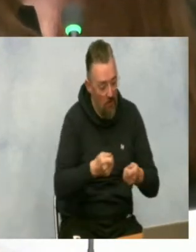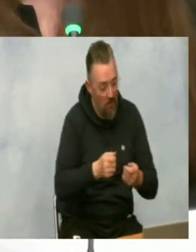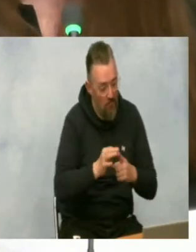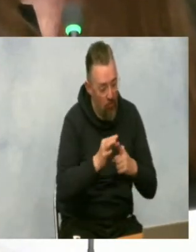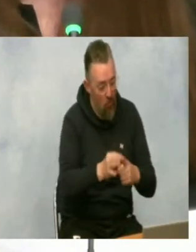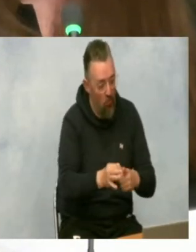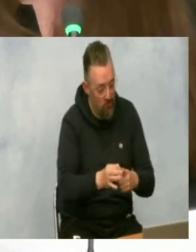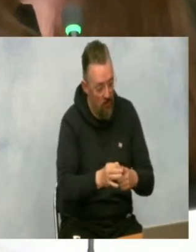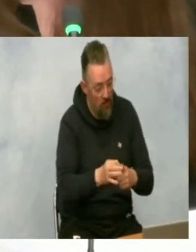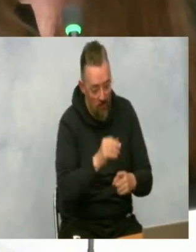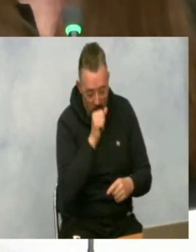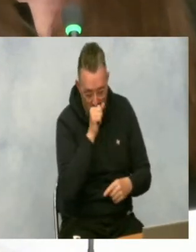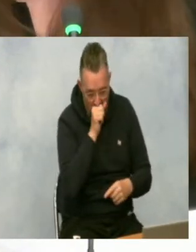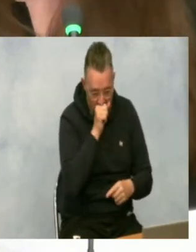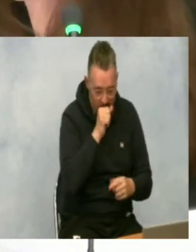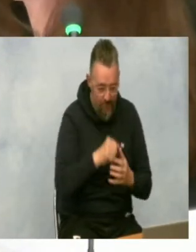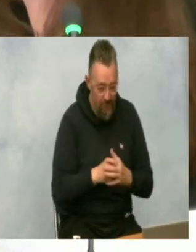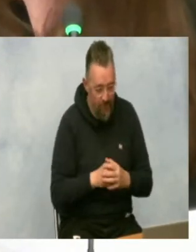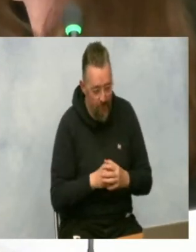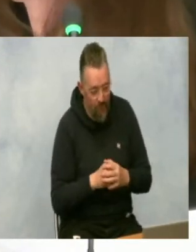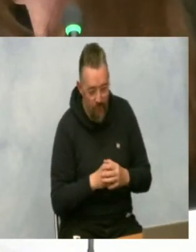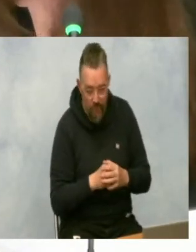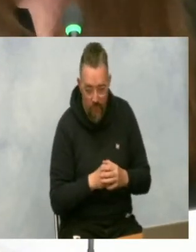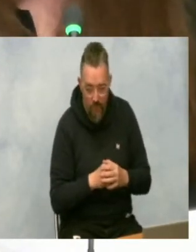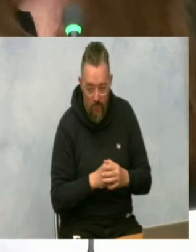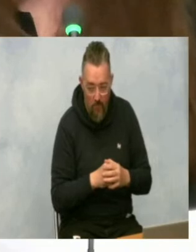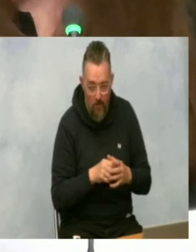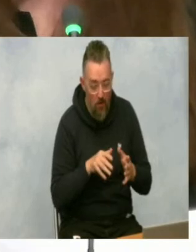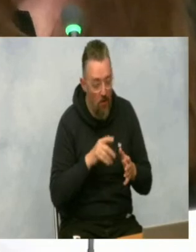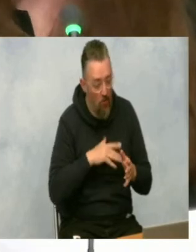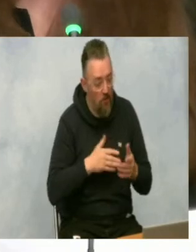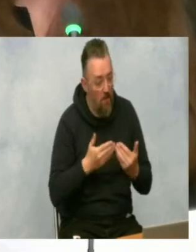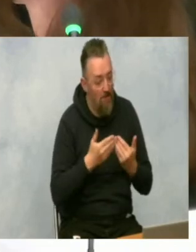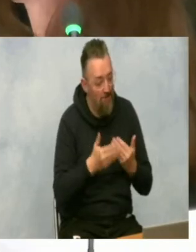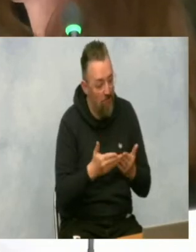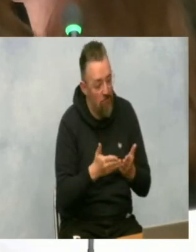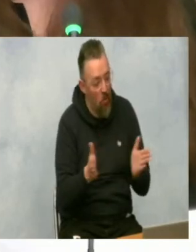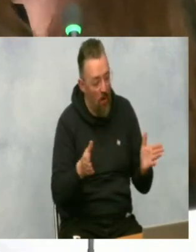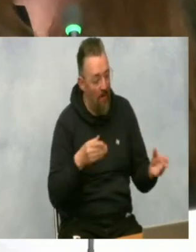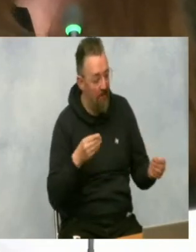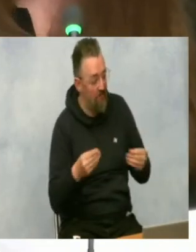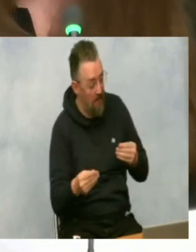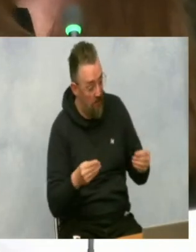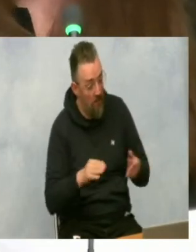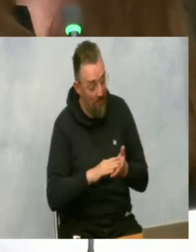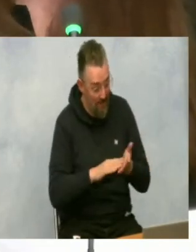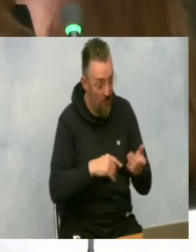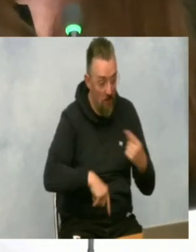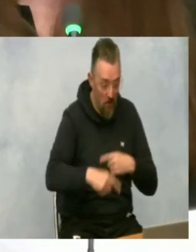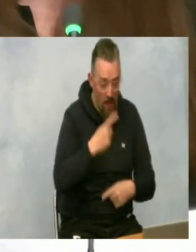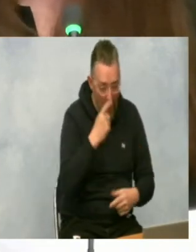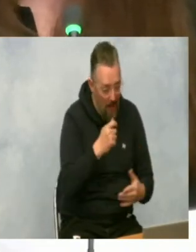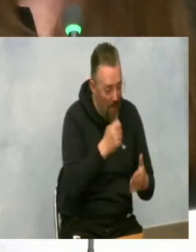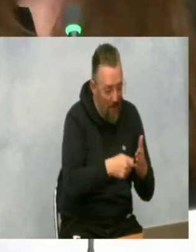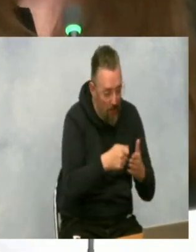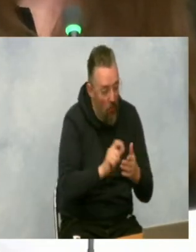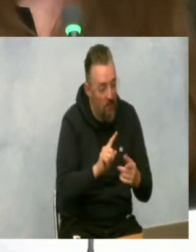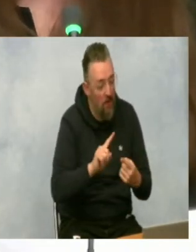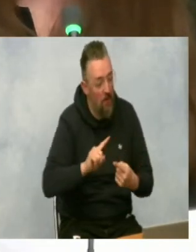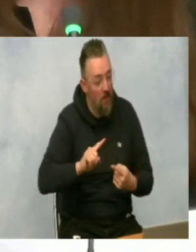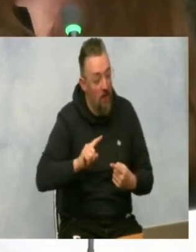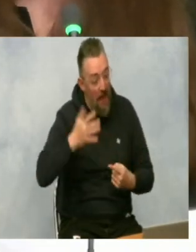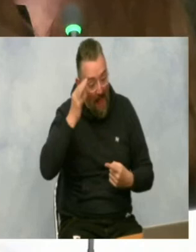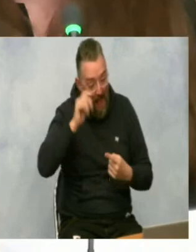proposal to broaden the criteria and widen the flexibility that we will be able to purchase ex-council properties